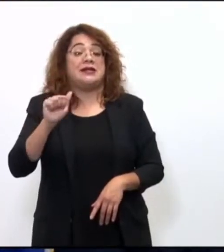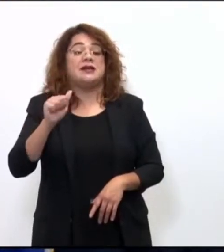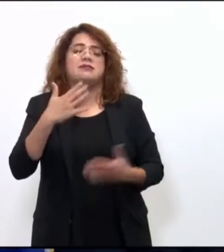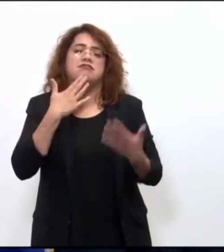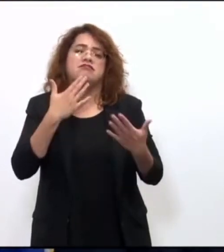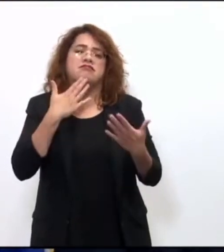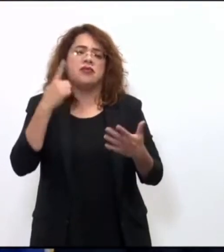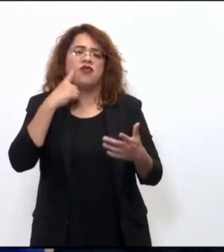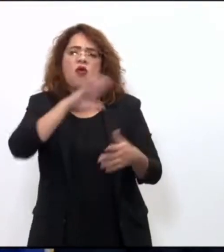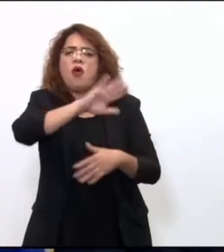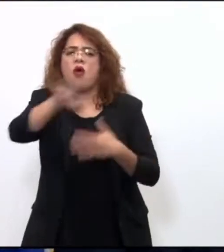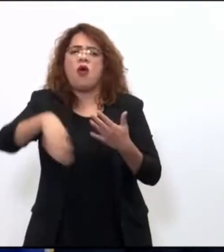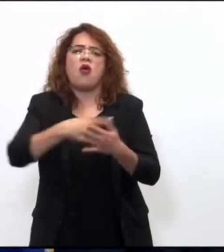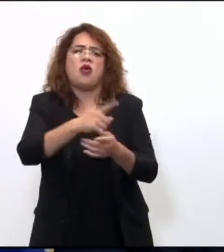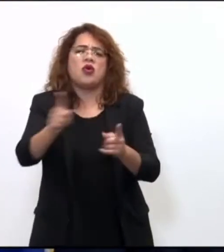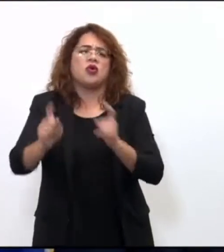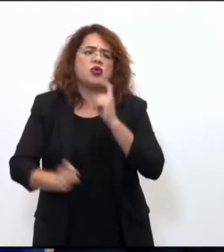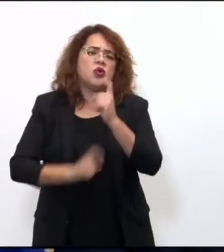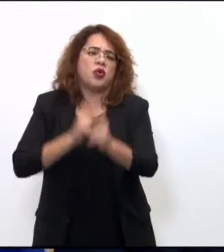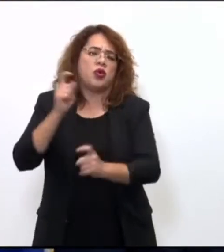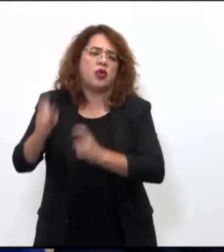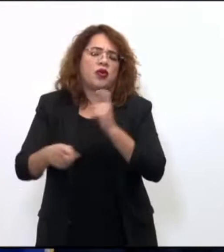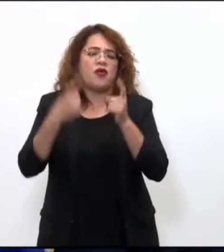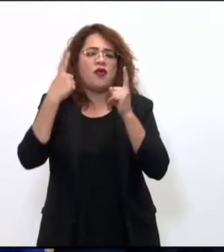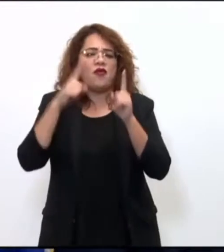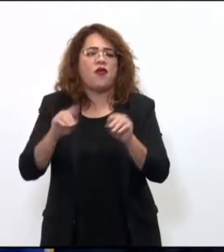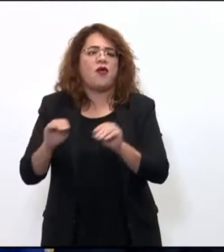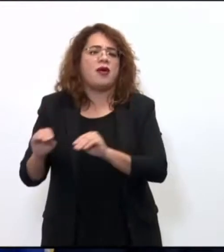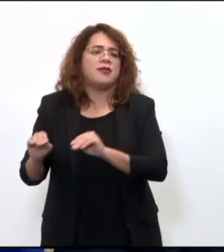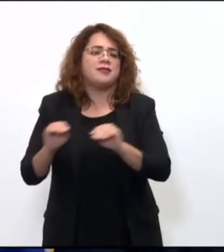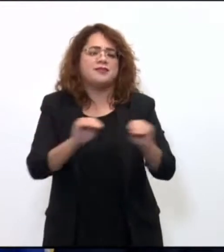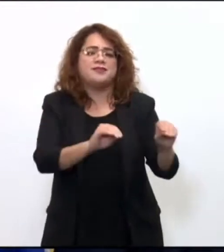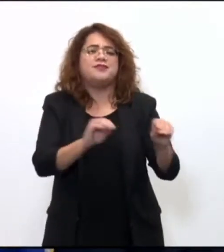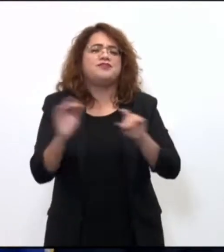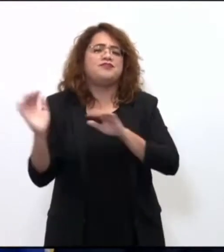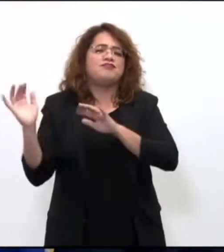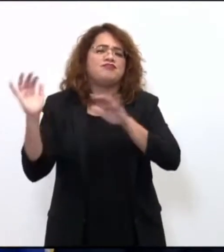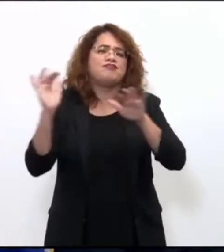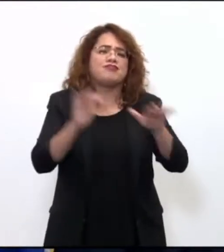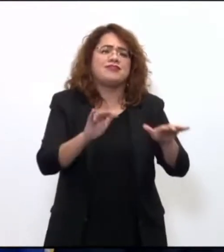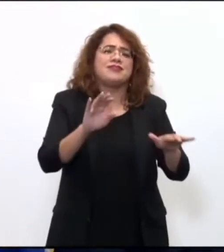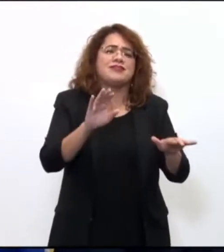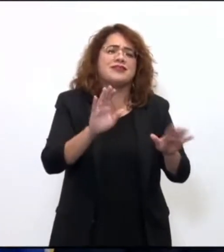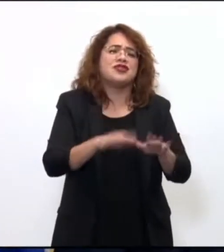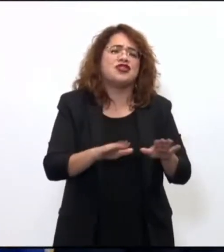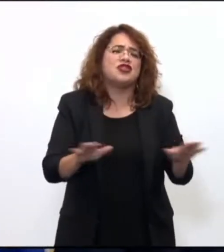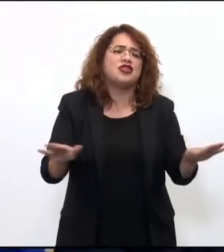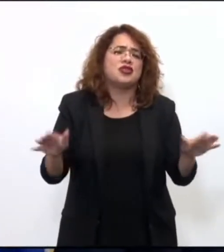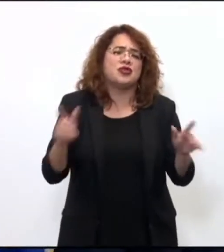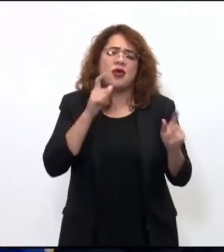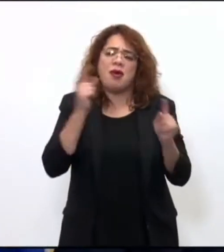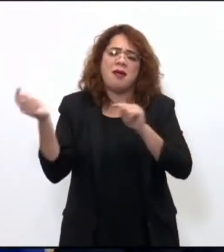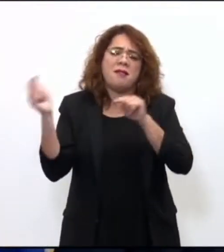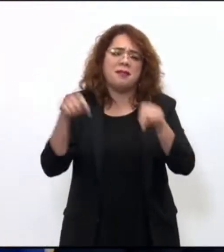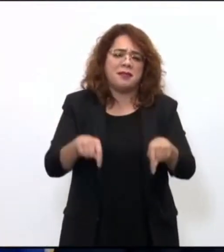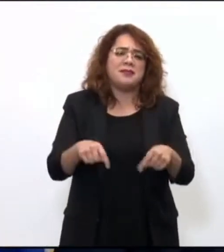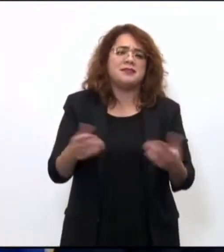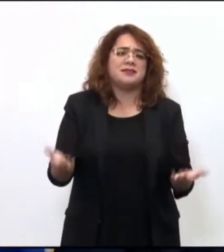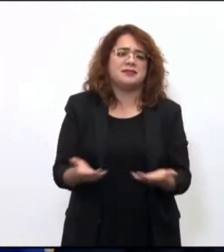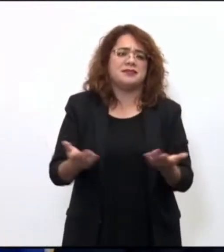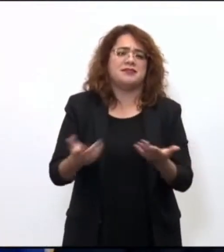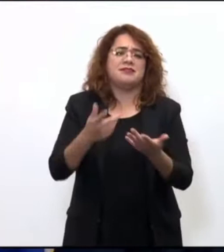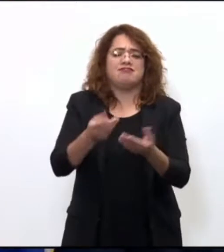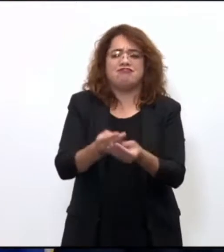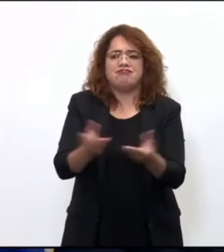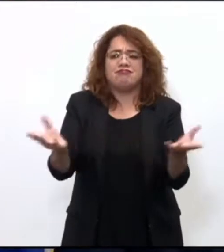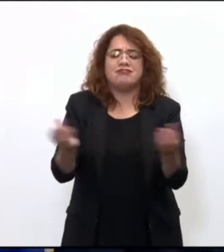migrantes. Este sábado se terminarán las donaciones. Para más información, visite nuestra página de